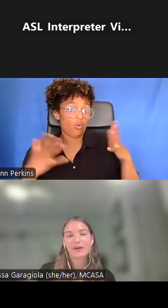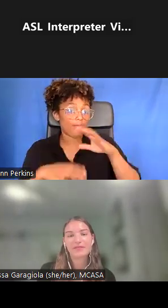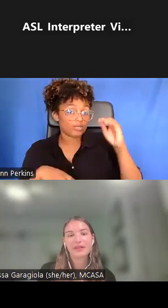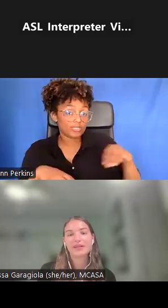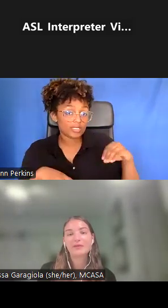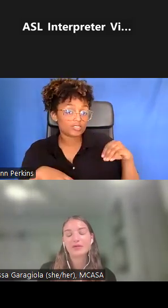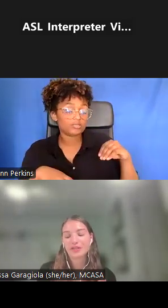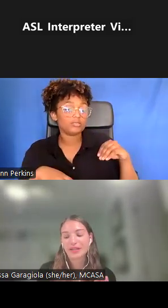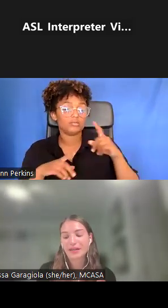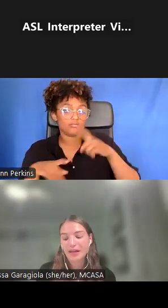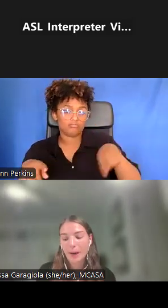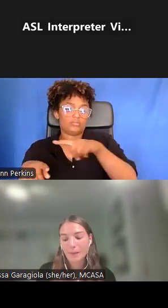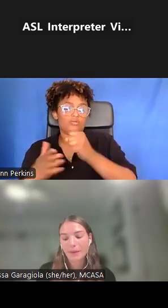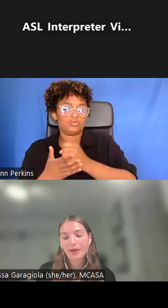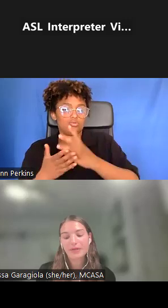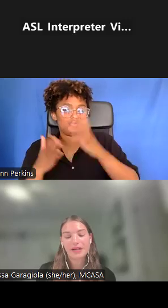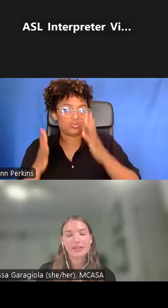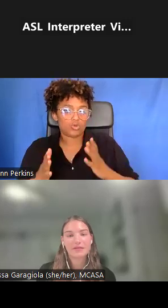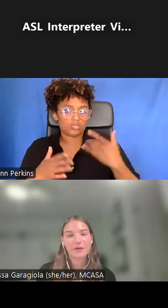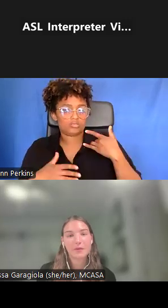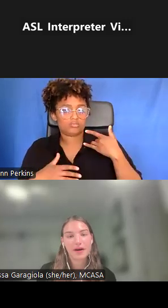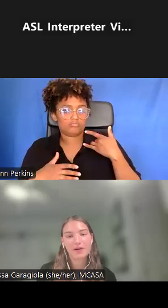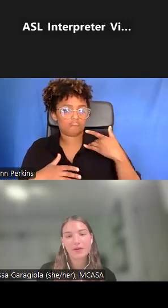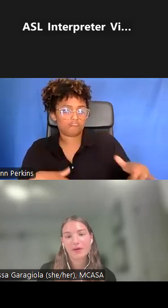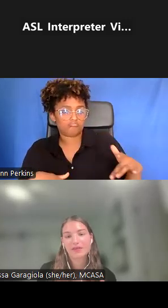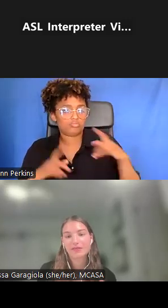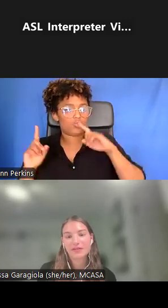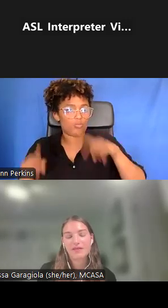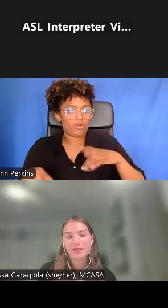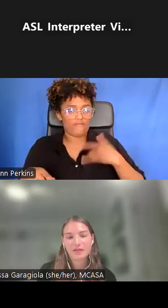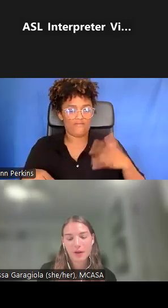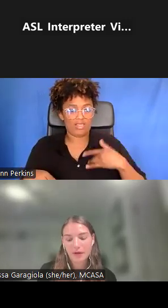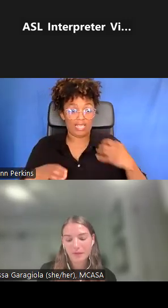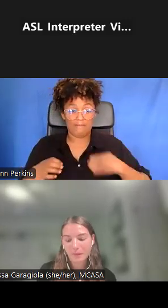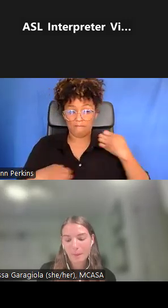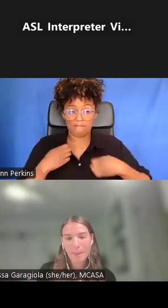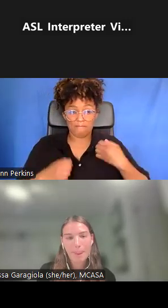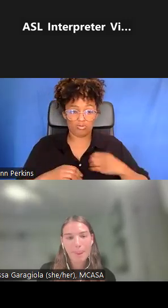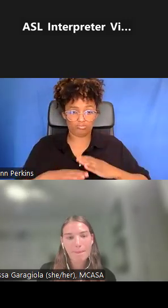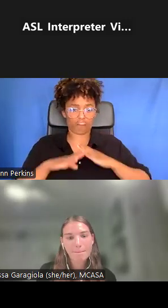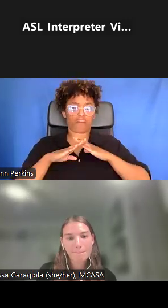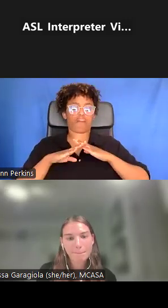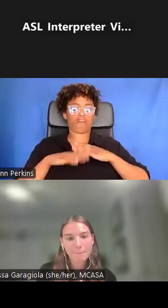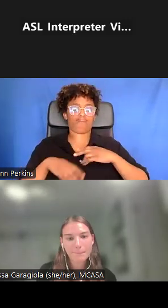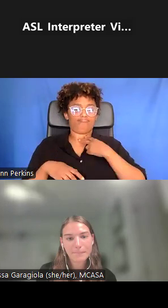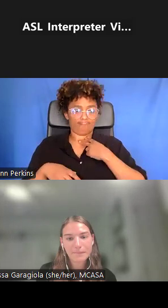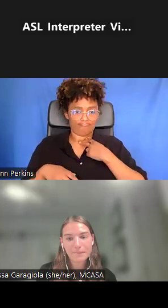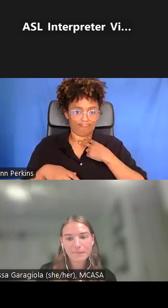likely reported feeling emotionally numb because of their work with survivors of trauma?